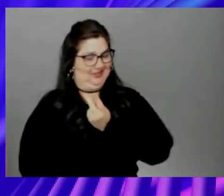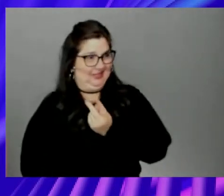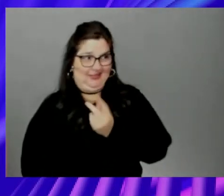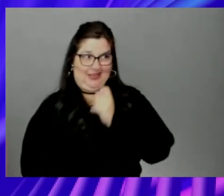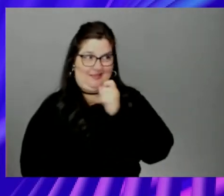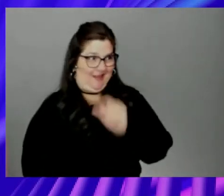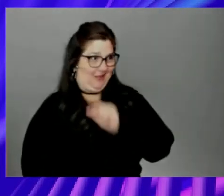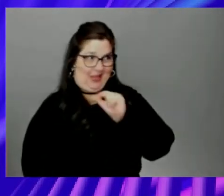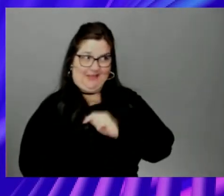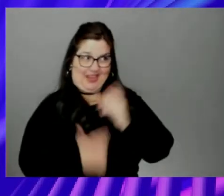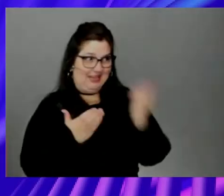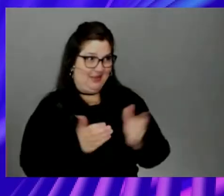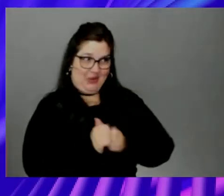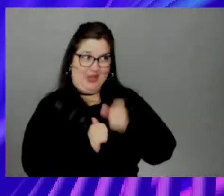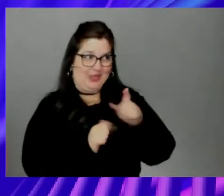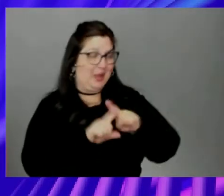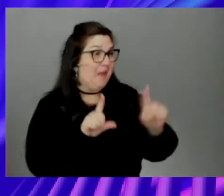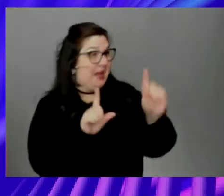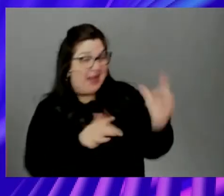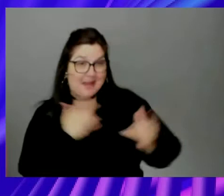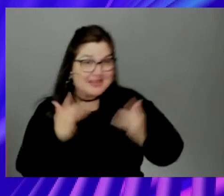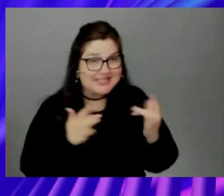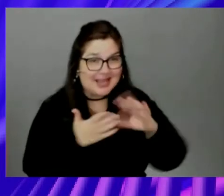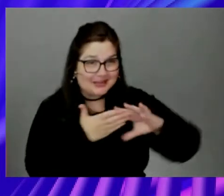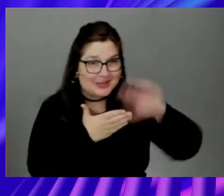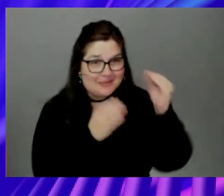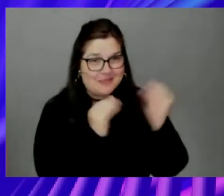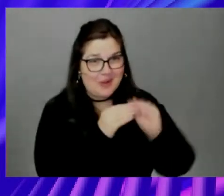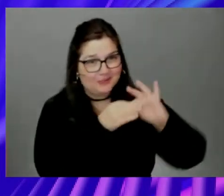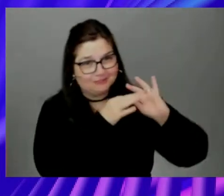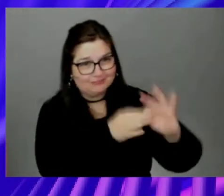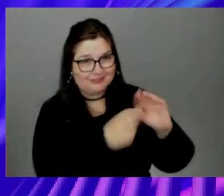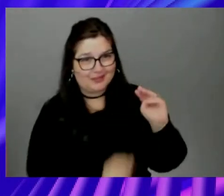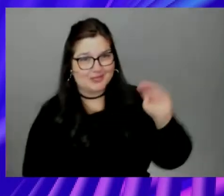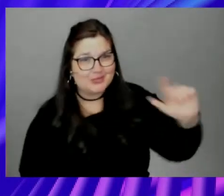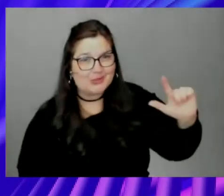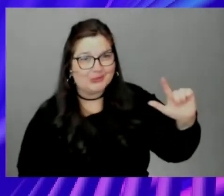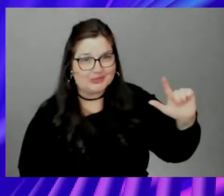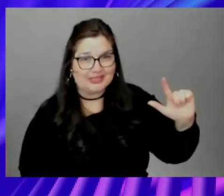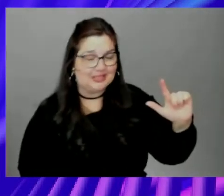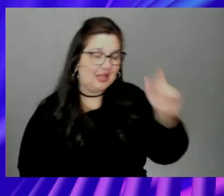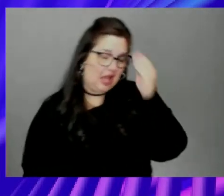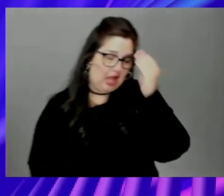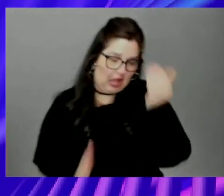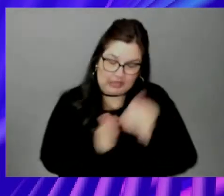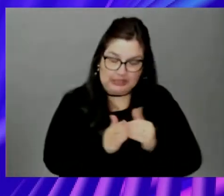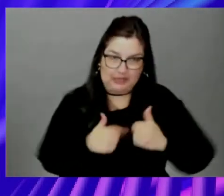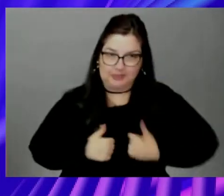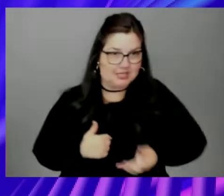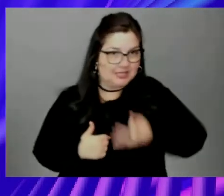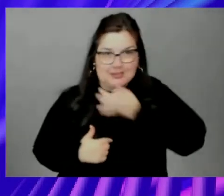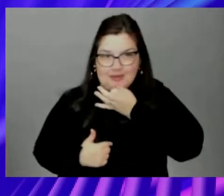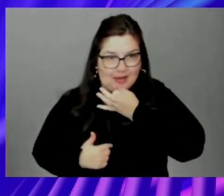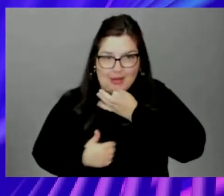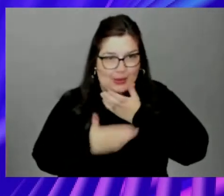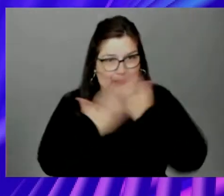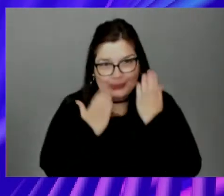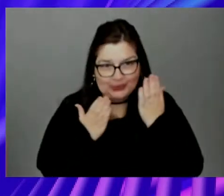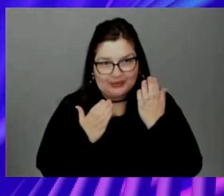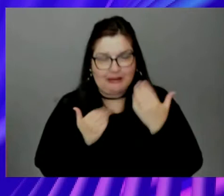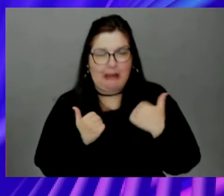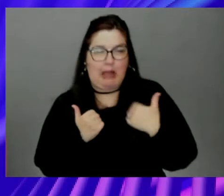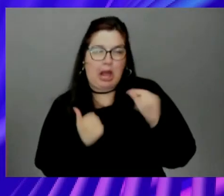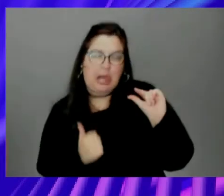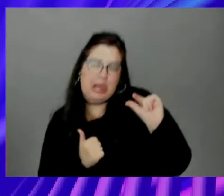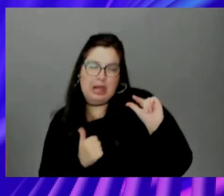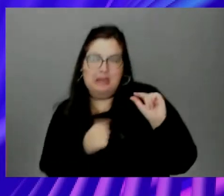but I'm so excited to learn more about machine learning. I'm not an expert by any stretch of the means. I do know enough that usually there are